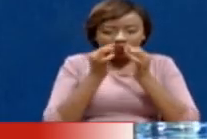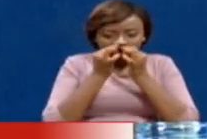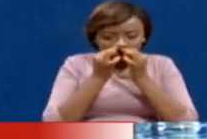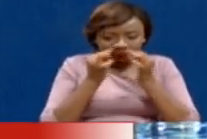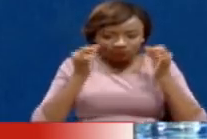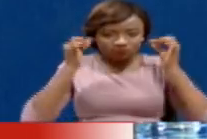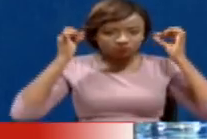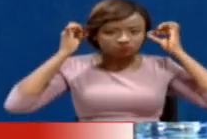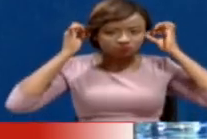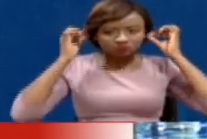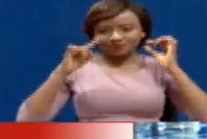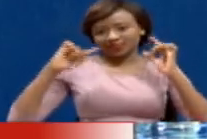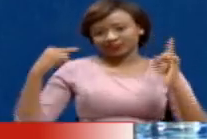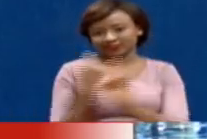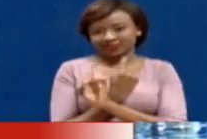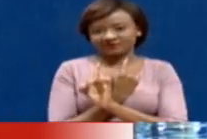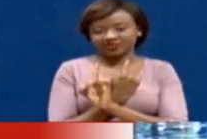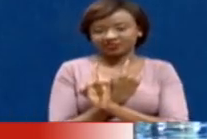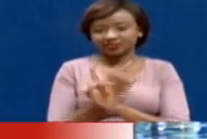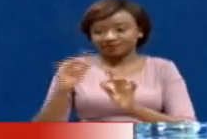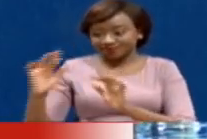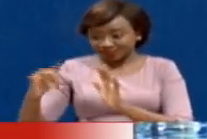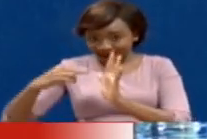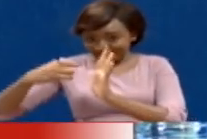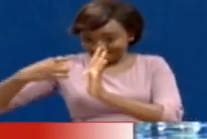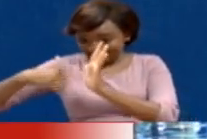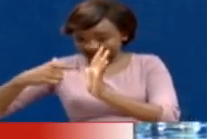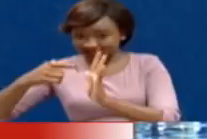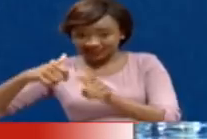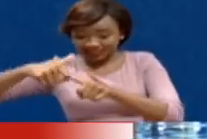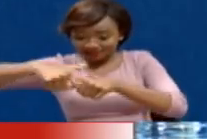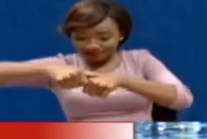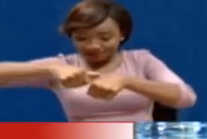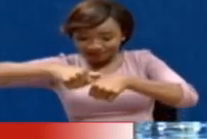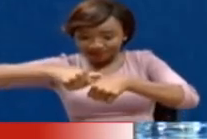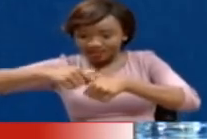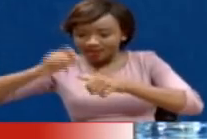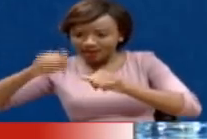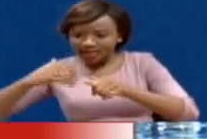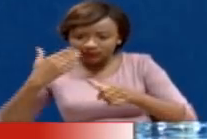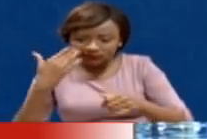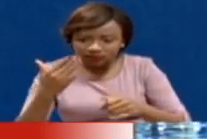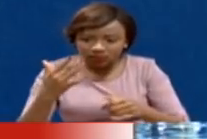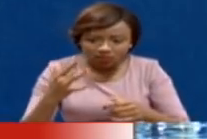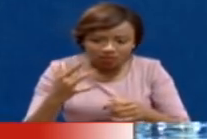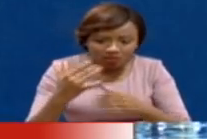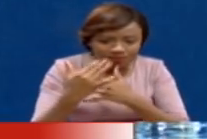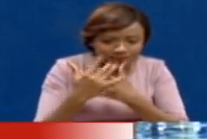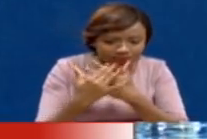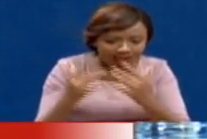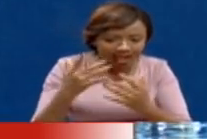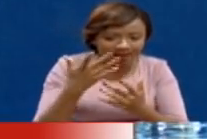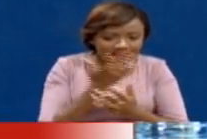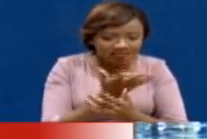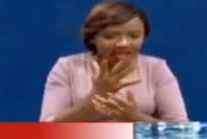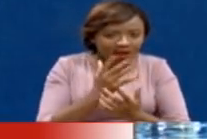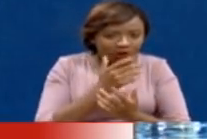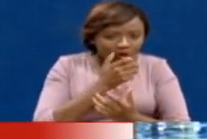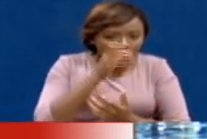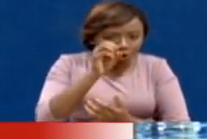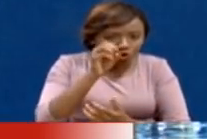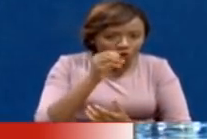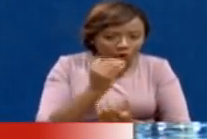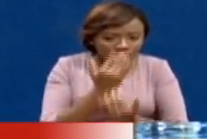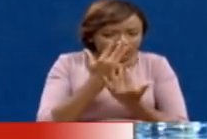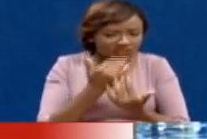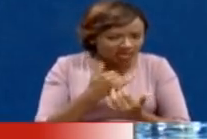that you put on your nose to be able to help you breathe. So basically, the number of ventilators that we have in the country mirror the number